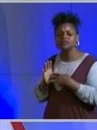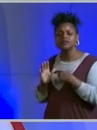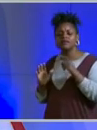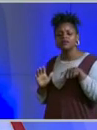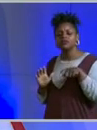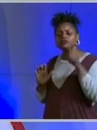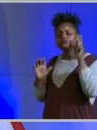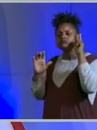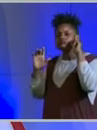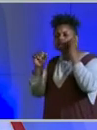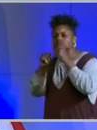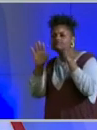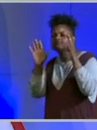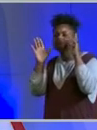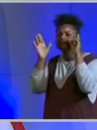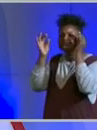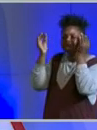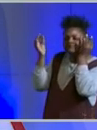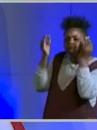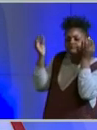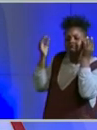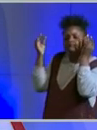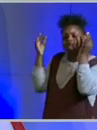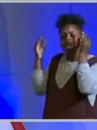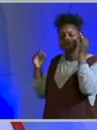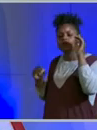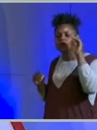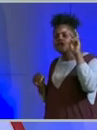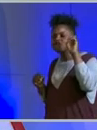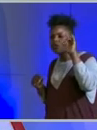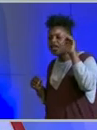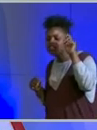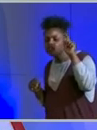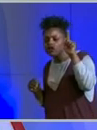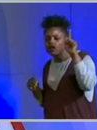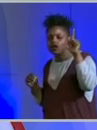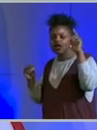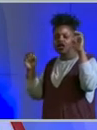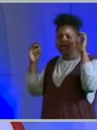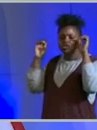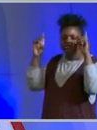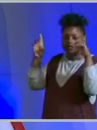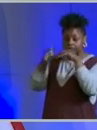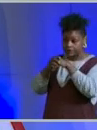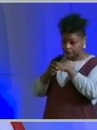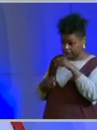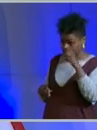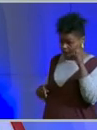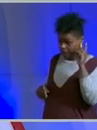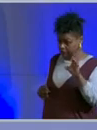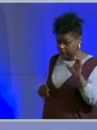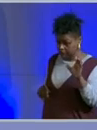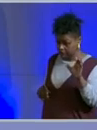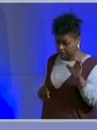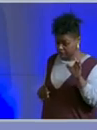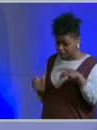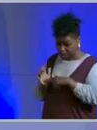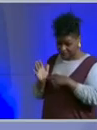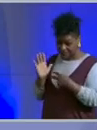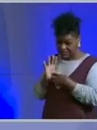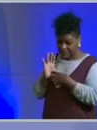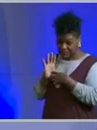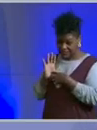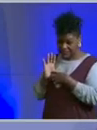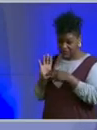reimagine vocational education in the District of Columbia? Does that mean that